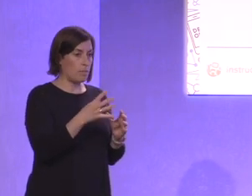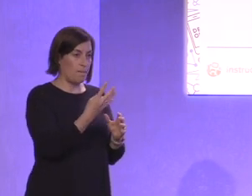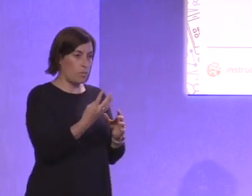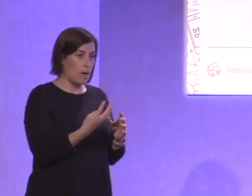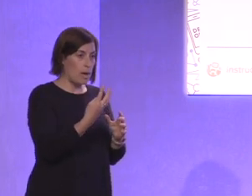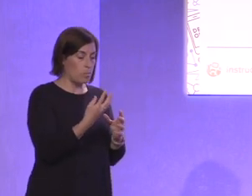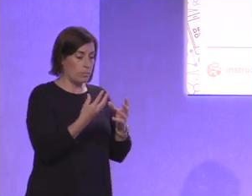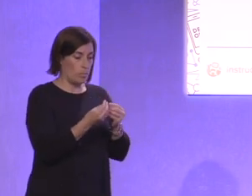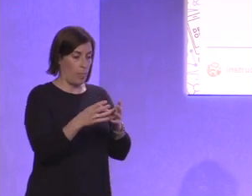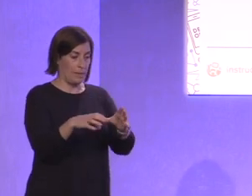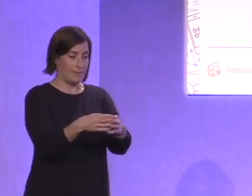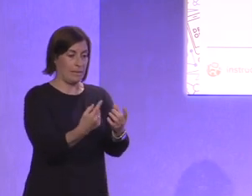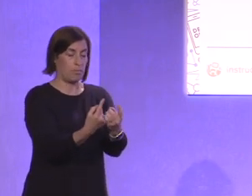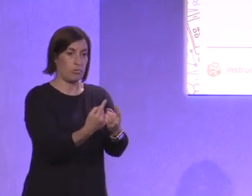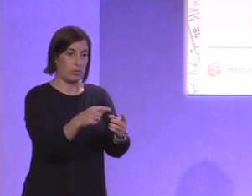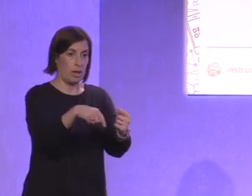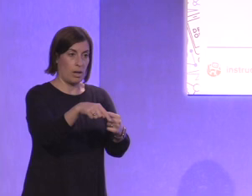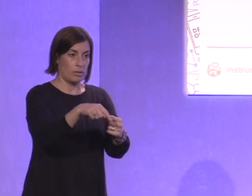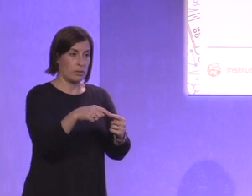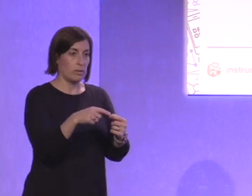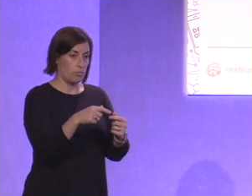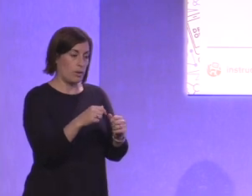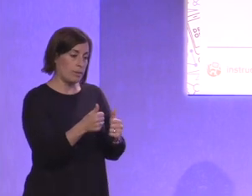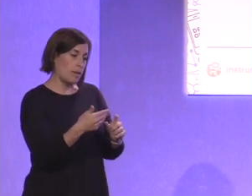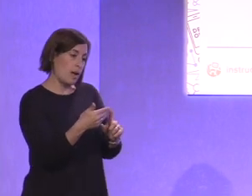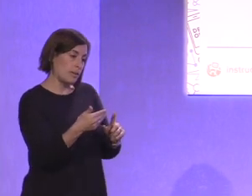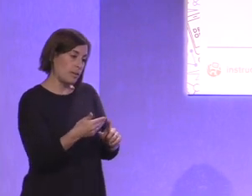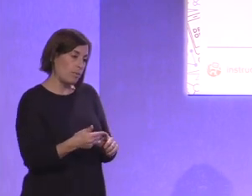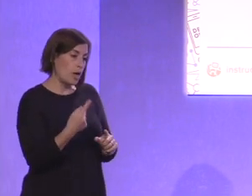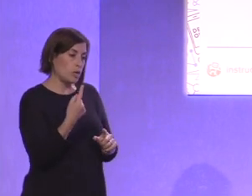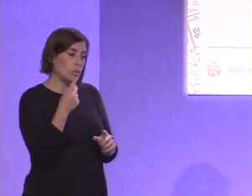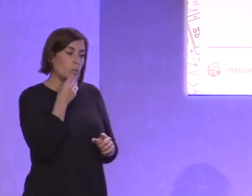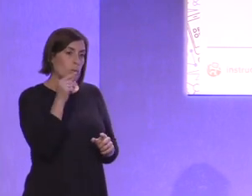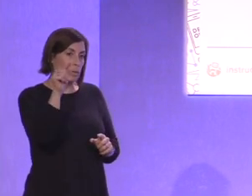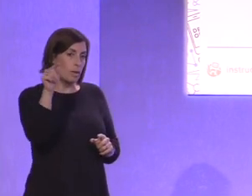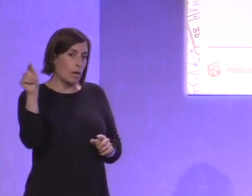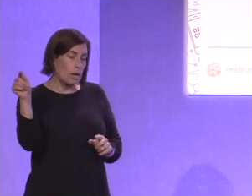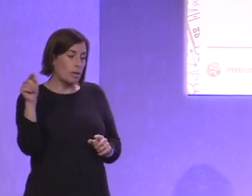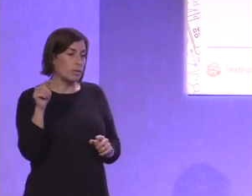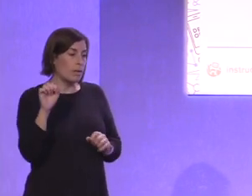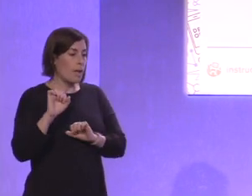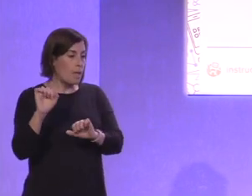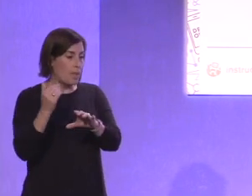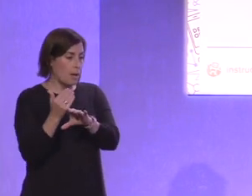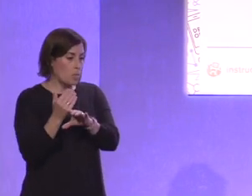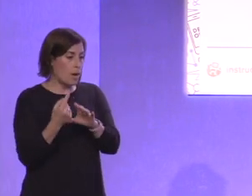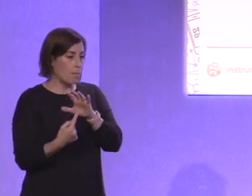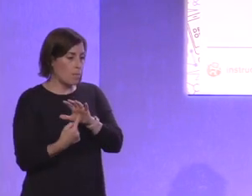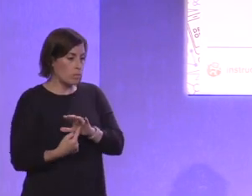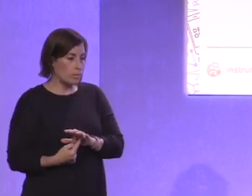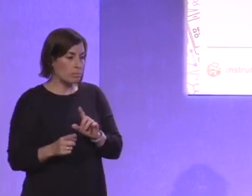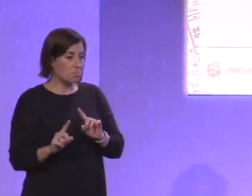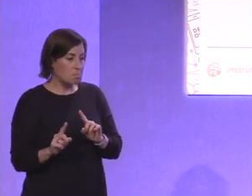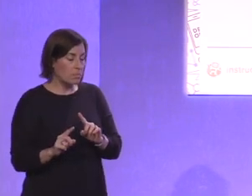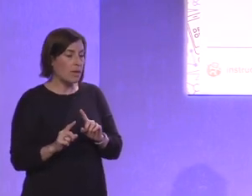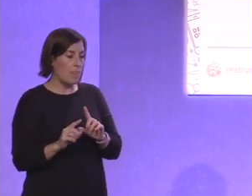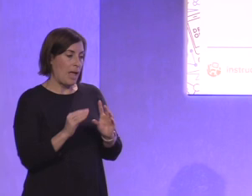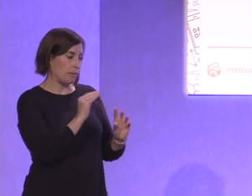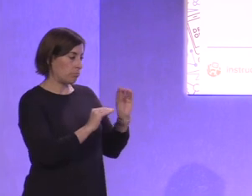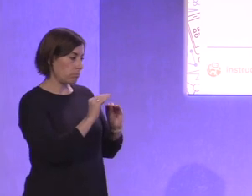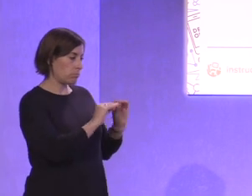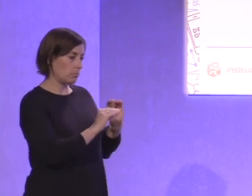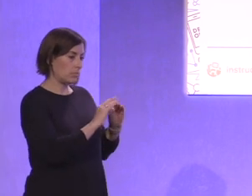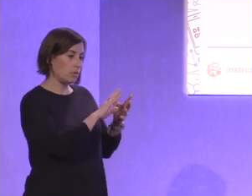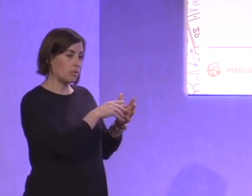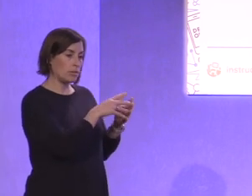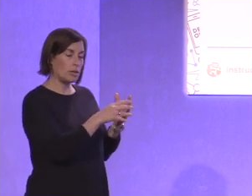with the product team to identify A, your users, B, their important workflows, and C, the service level objective